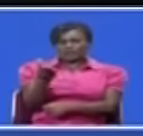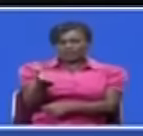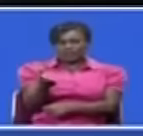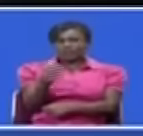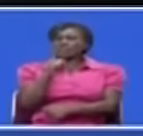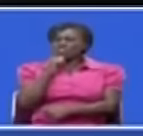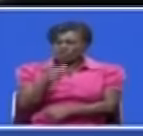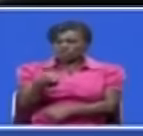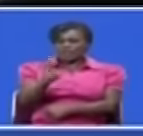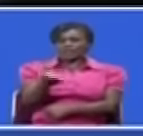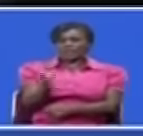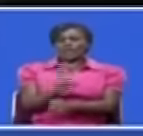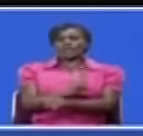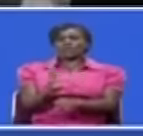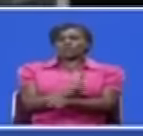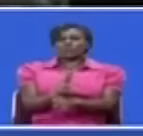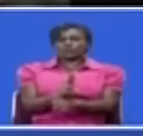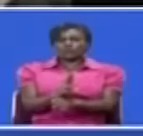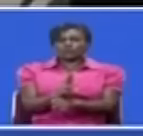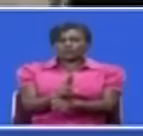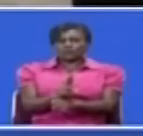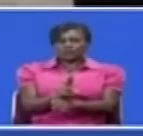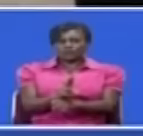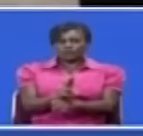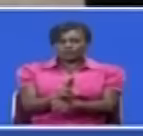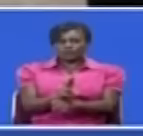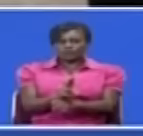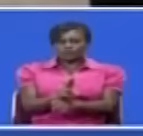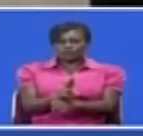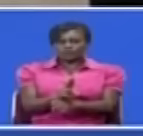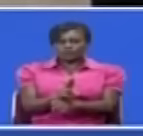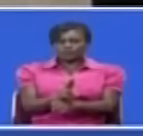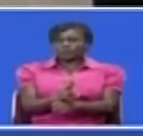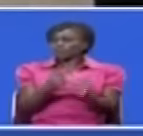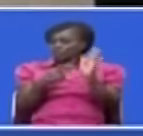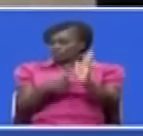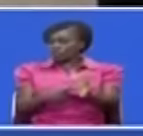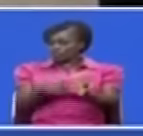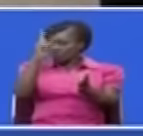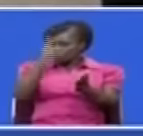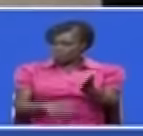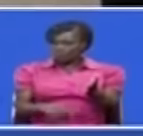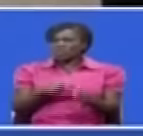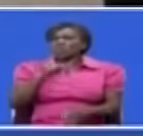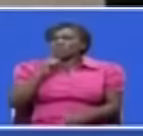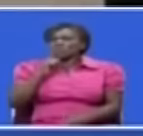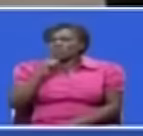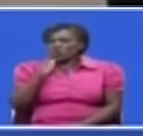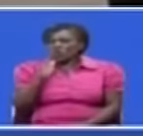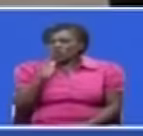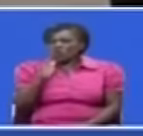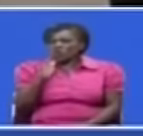a single gun. Mm-hmm. The belts, every single suicide vest exploded. This indicates that it was not just some